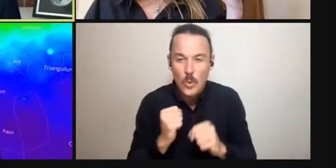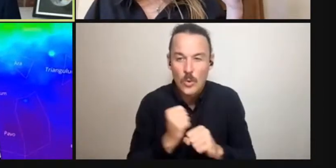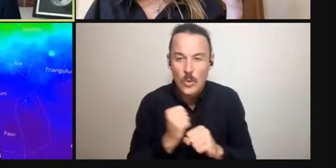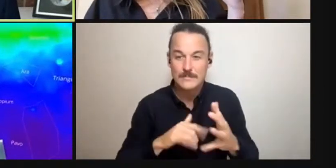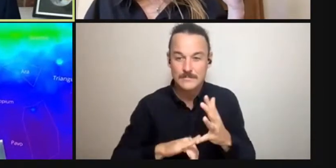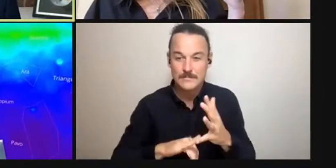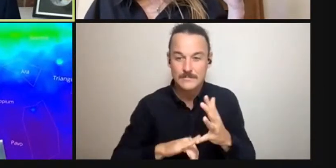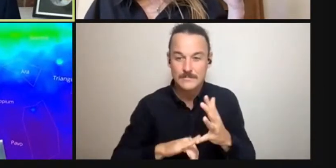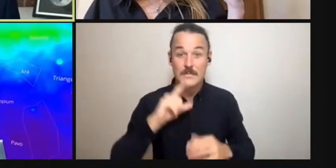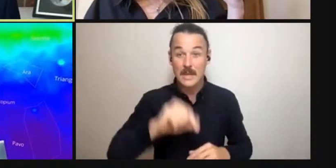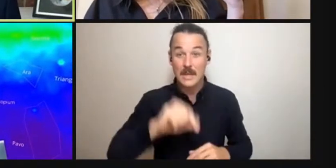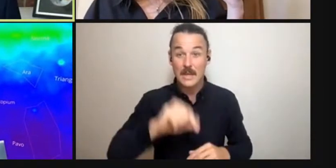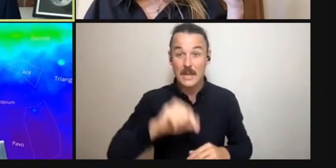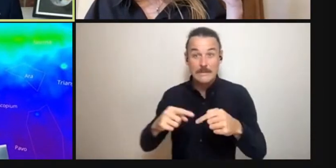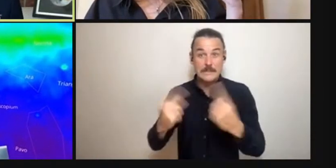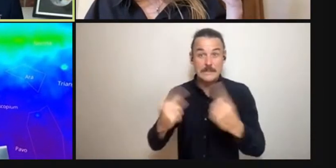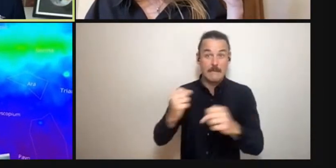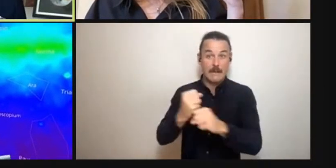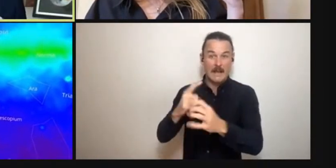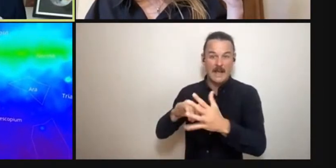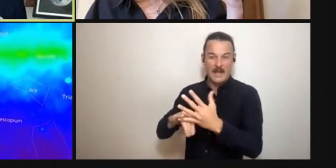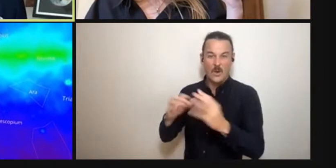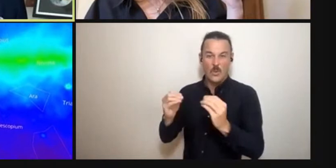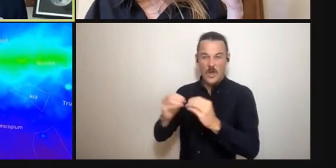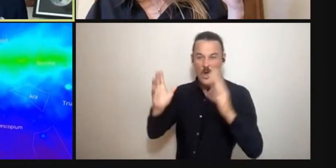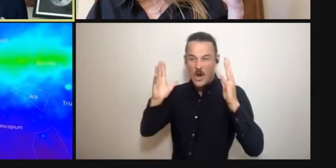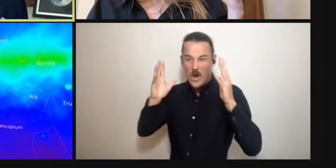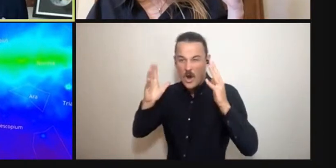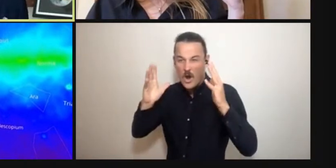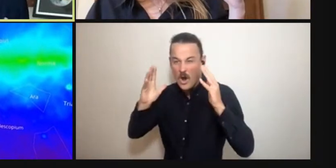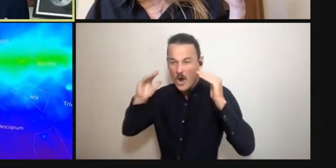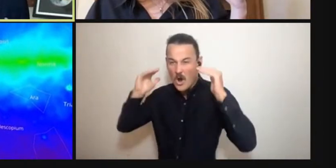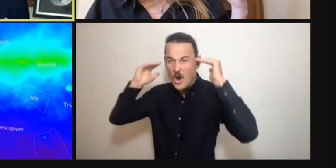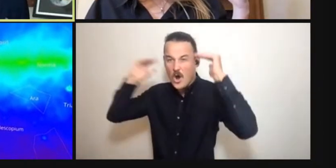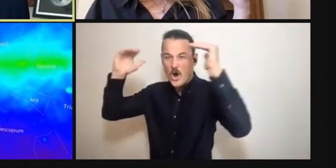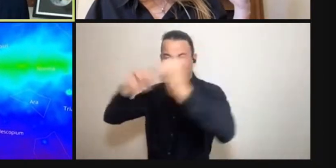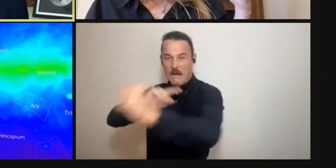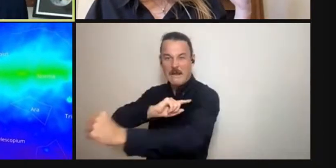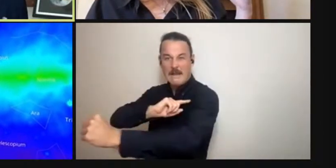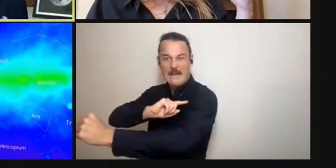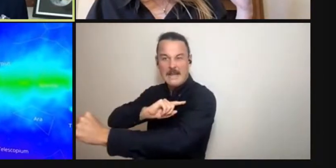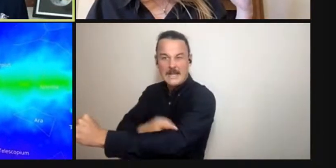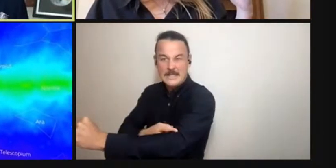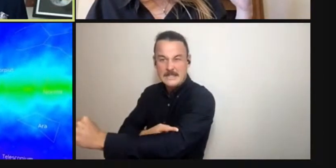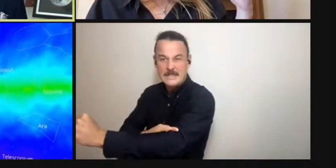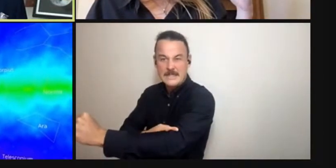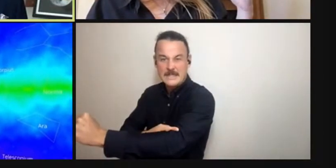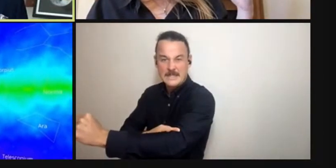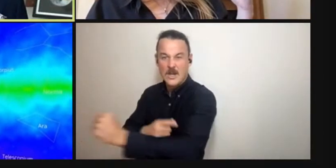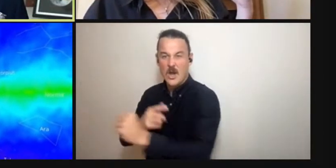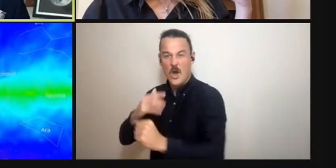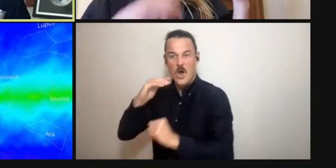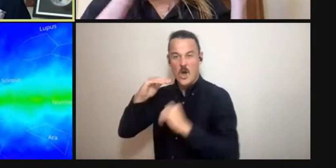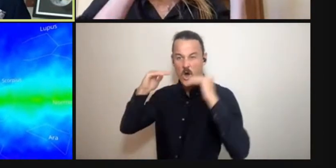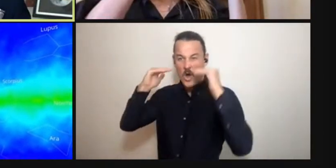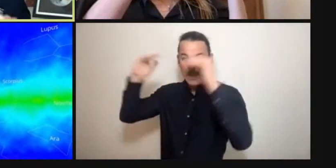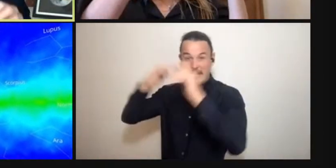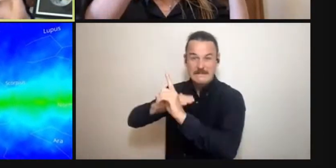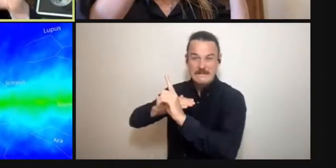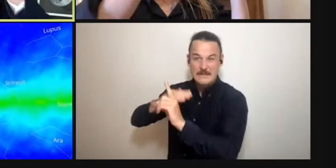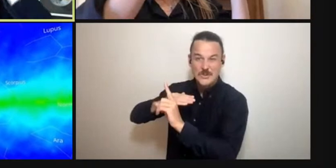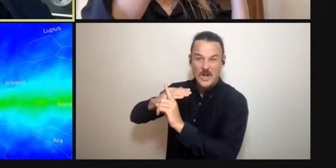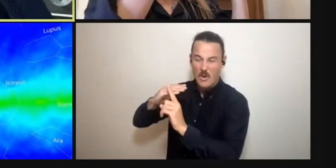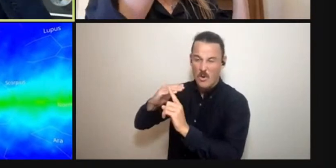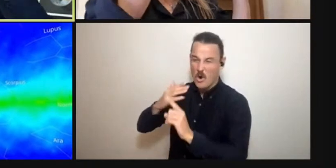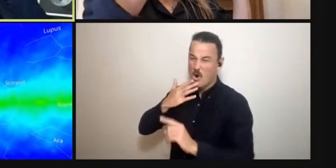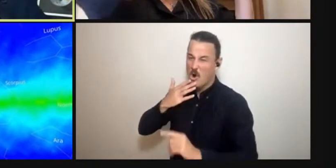energetic kinds of events, super high temperature events as well with radio. And a beautiful example is right in the